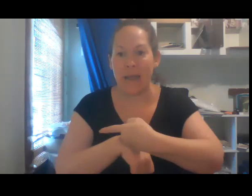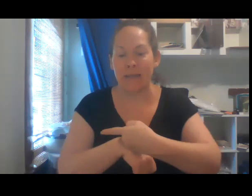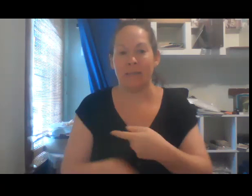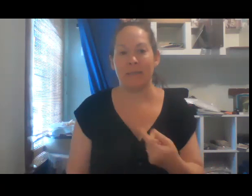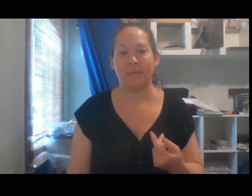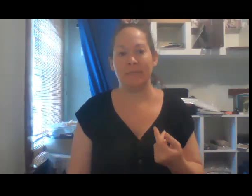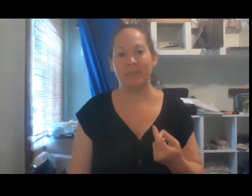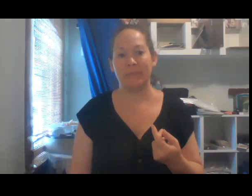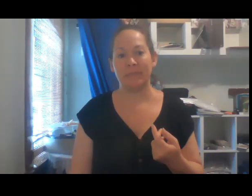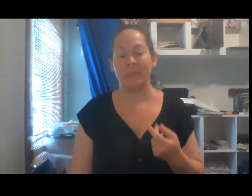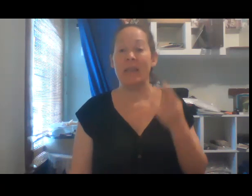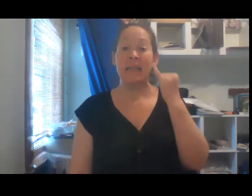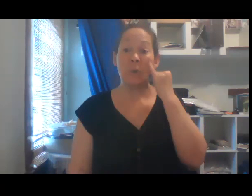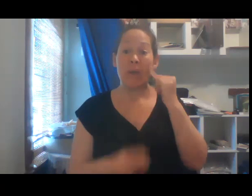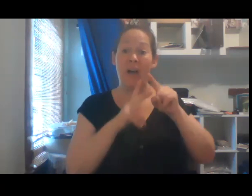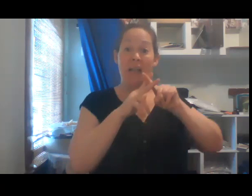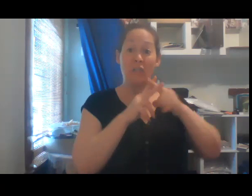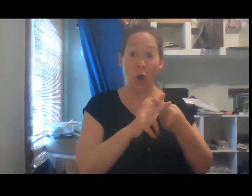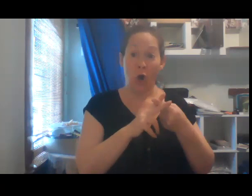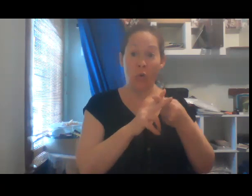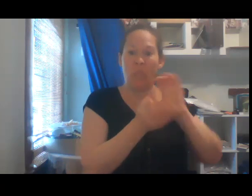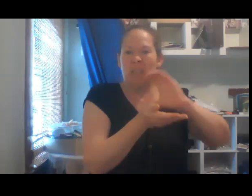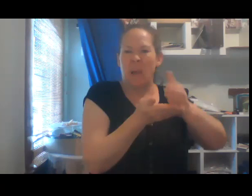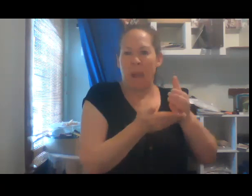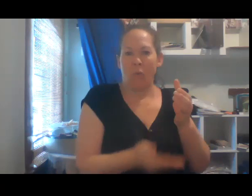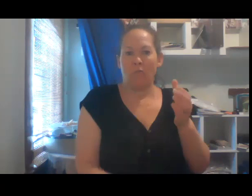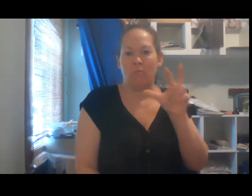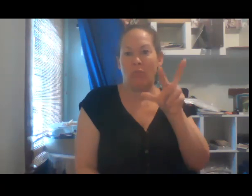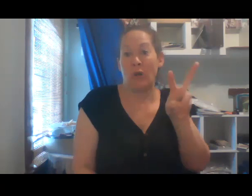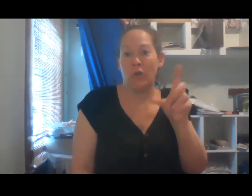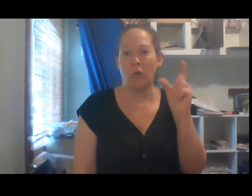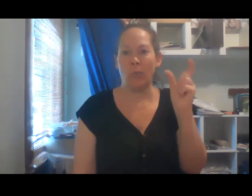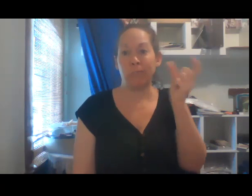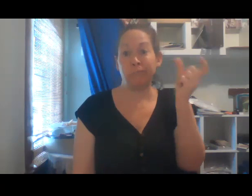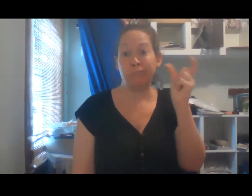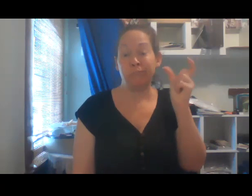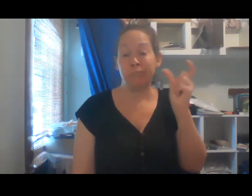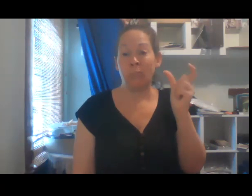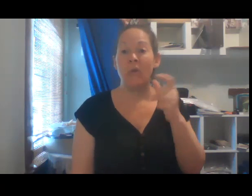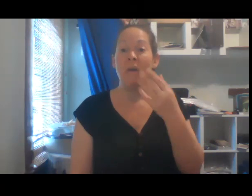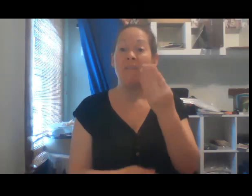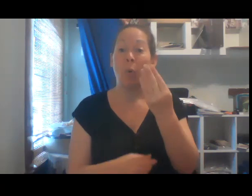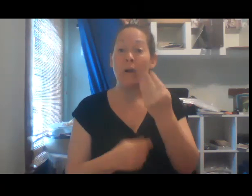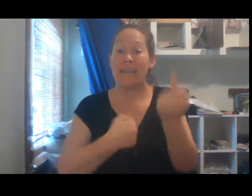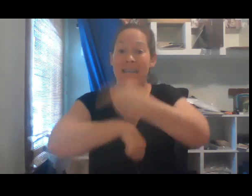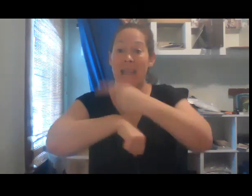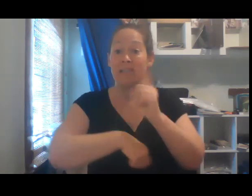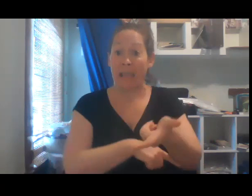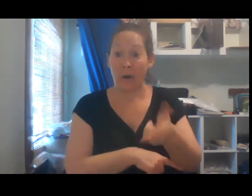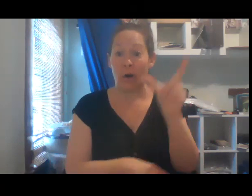And that says if I start with an amount of phosphorus-32, 14 days later, I will have half of